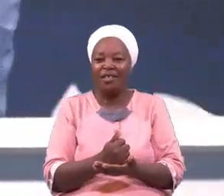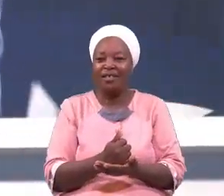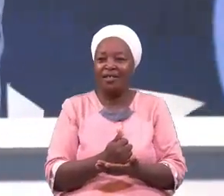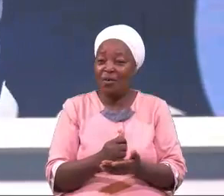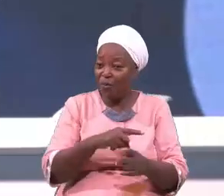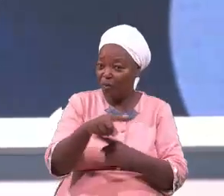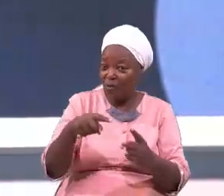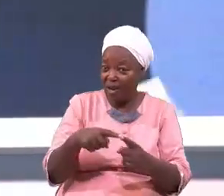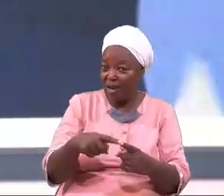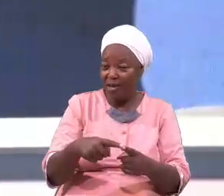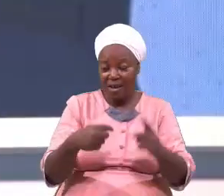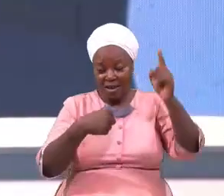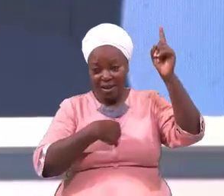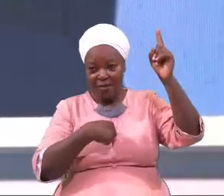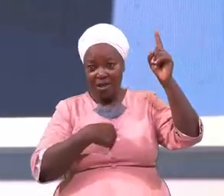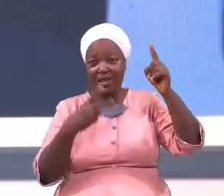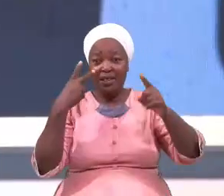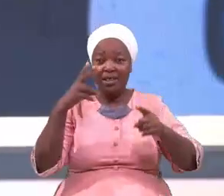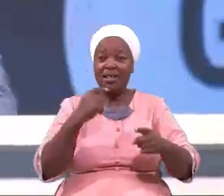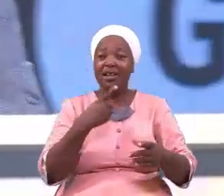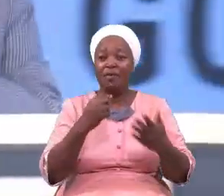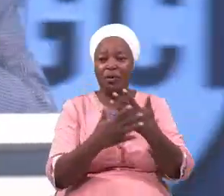When I see the blood.